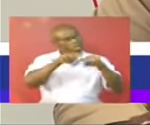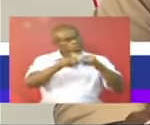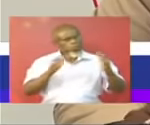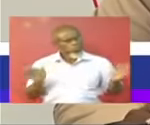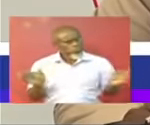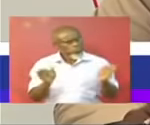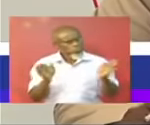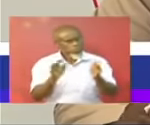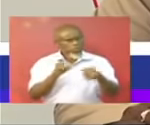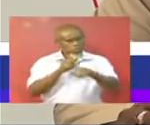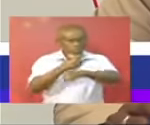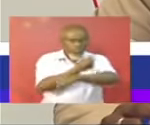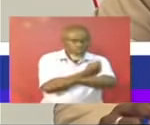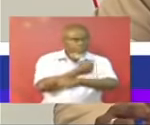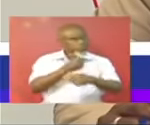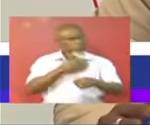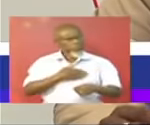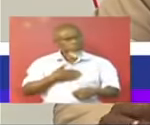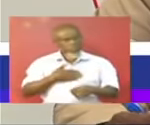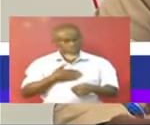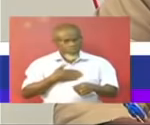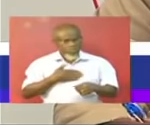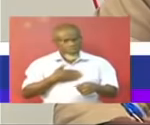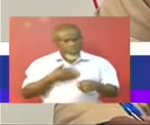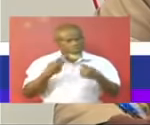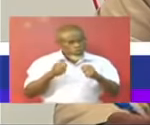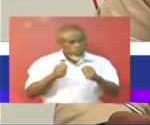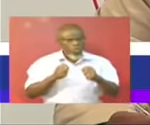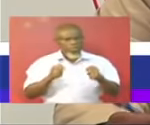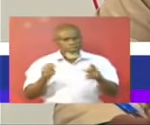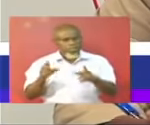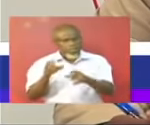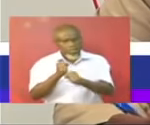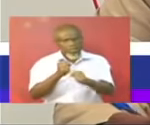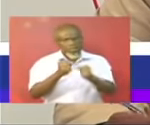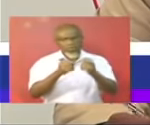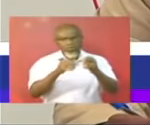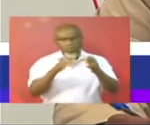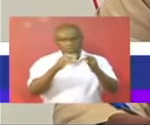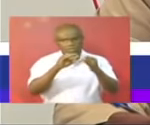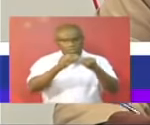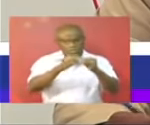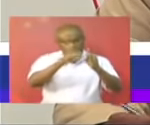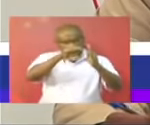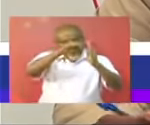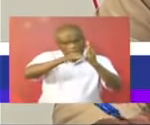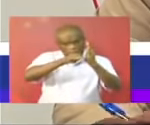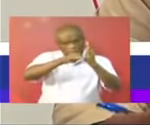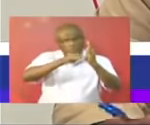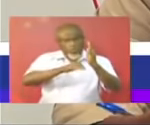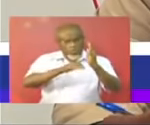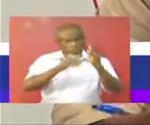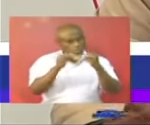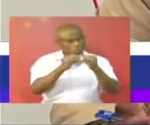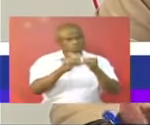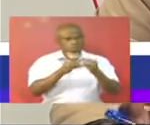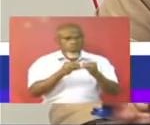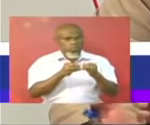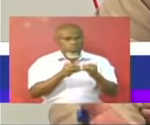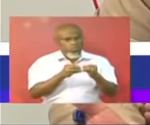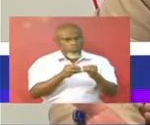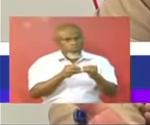uptake as we try to put as much force as possible into the downward or the decreasing transmission side of that equilibrium. So